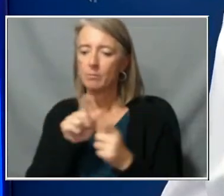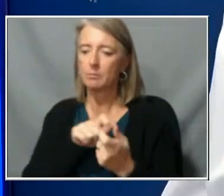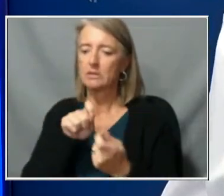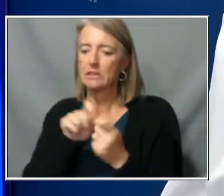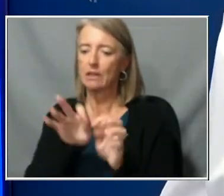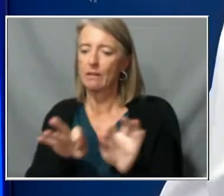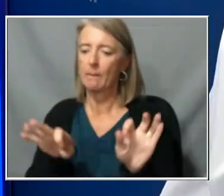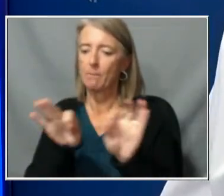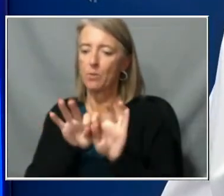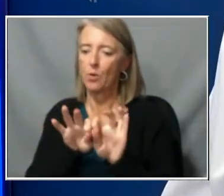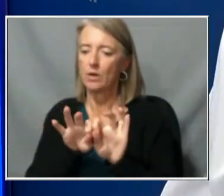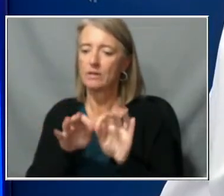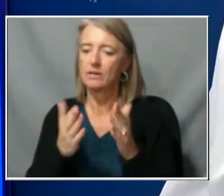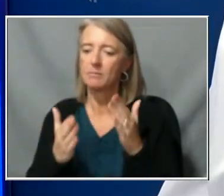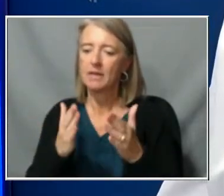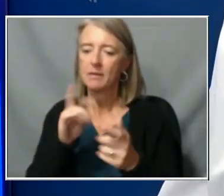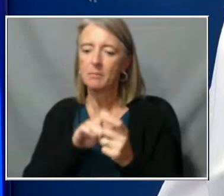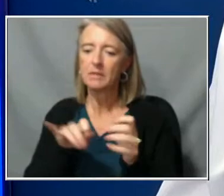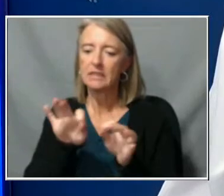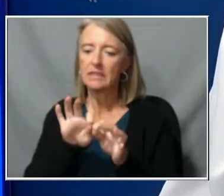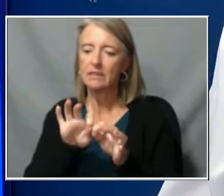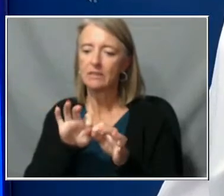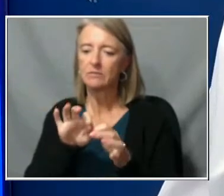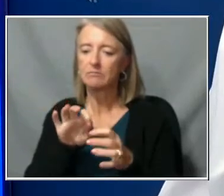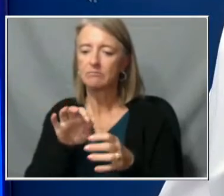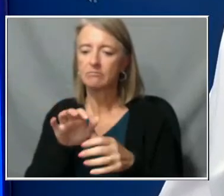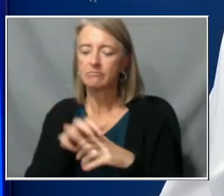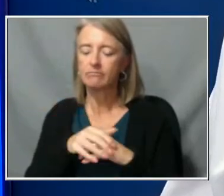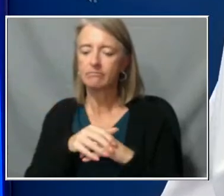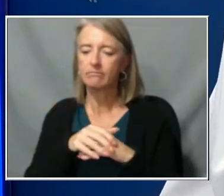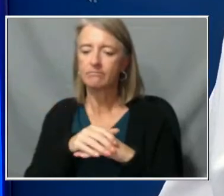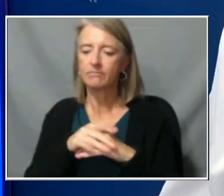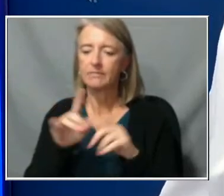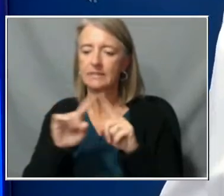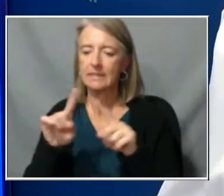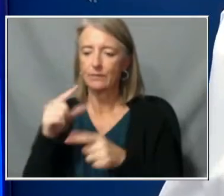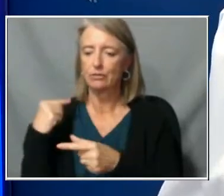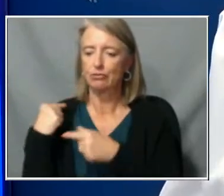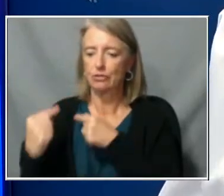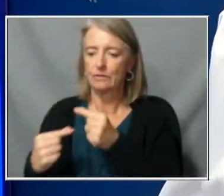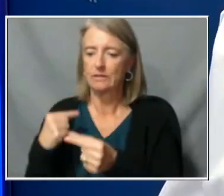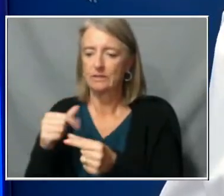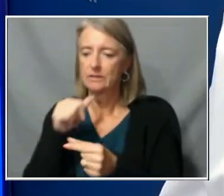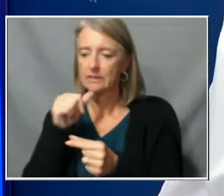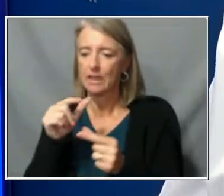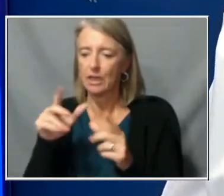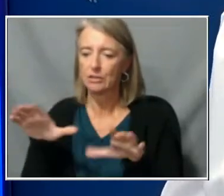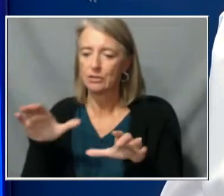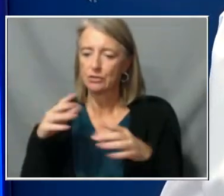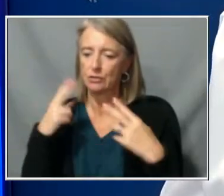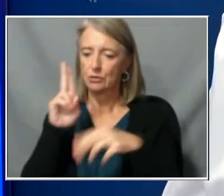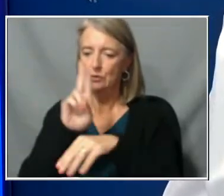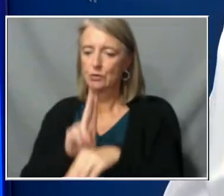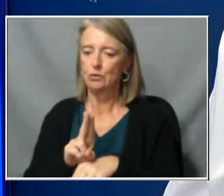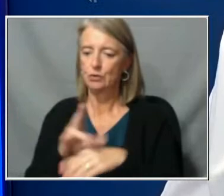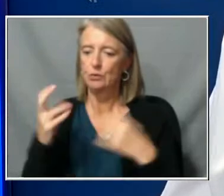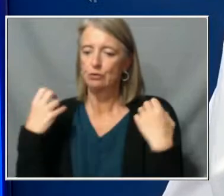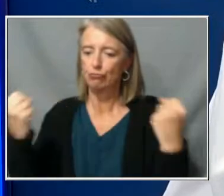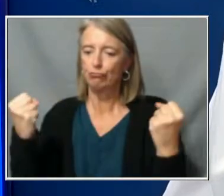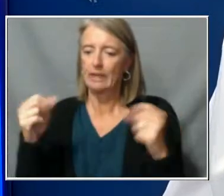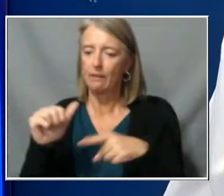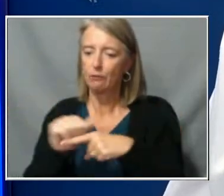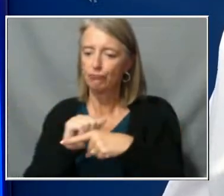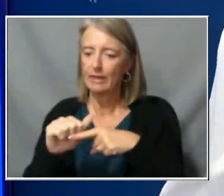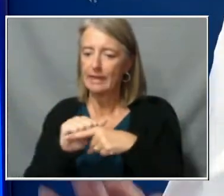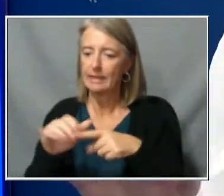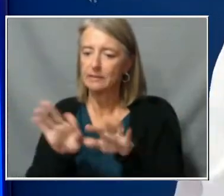although maybe particularly people in particular generations are not used to doing strength training, but it is very important to do